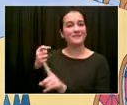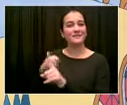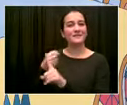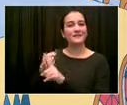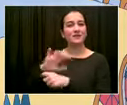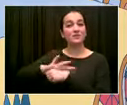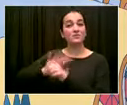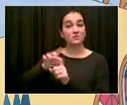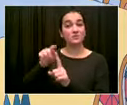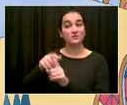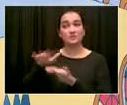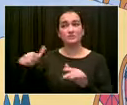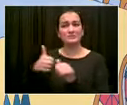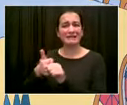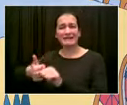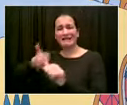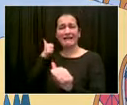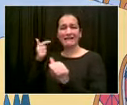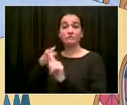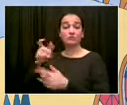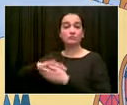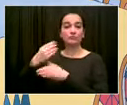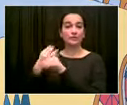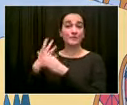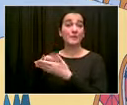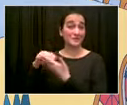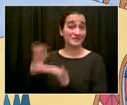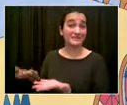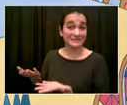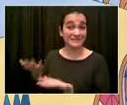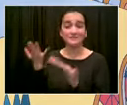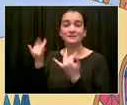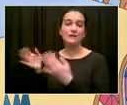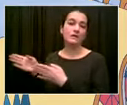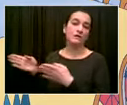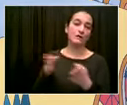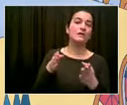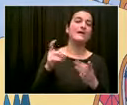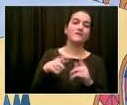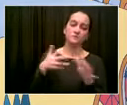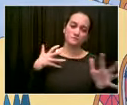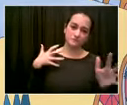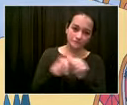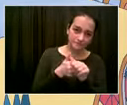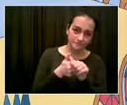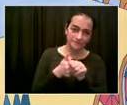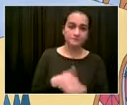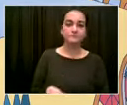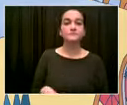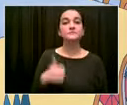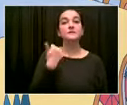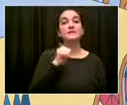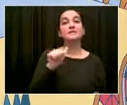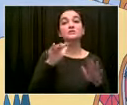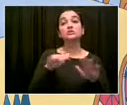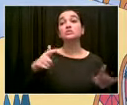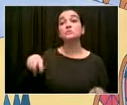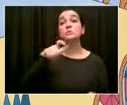this, that any child who is at any level academically would be